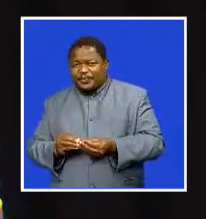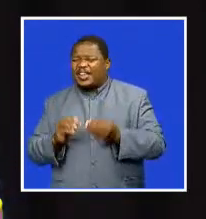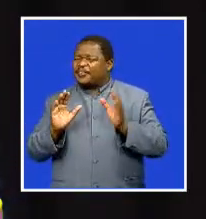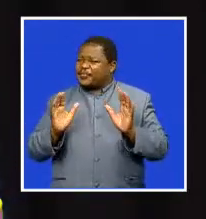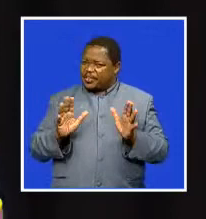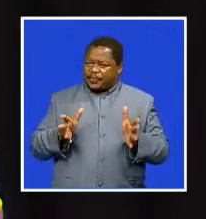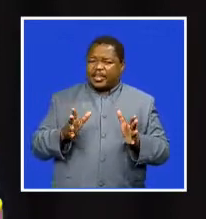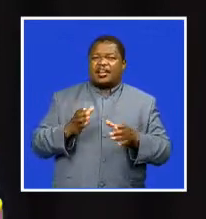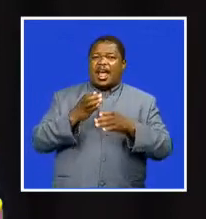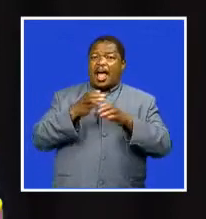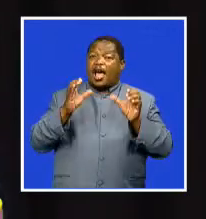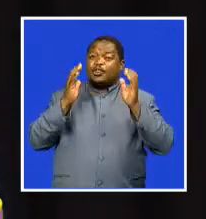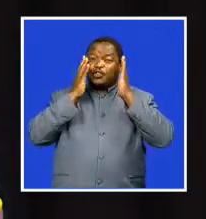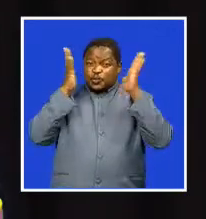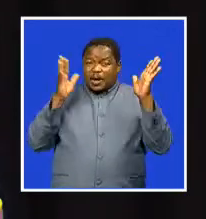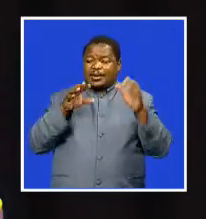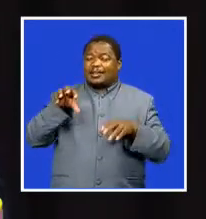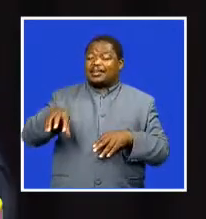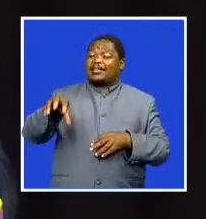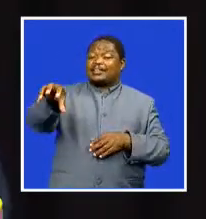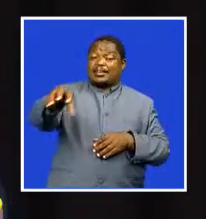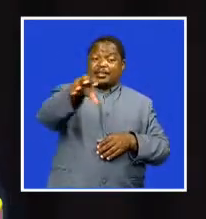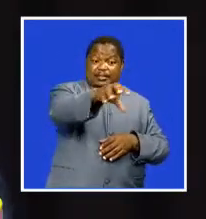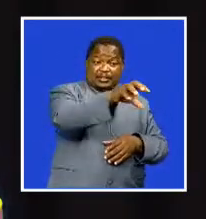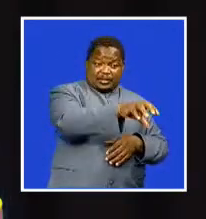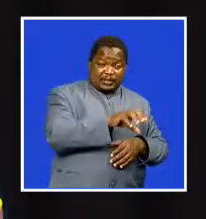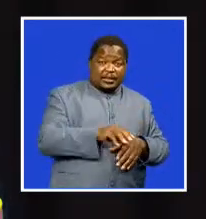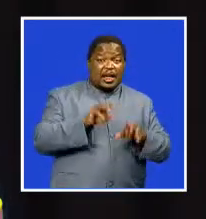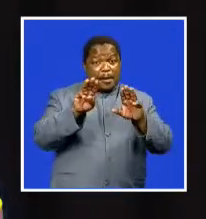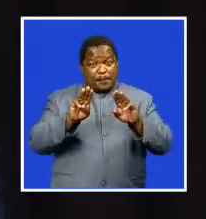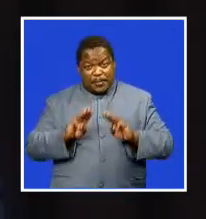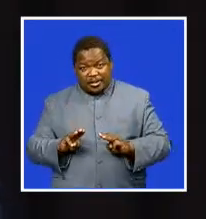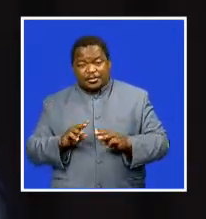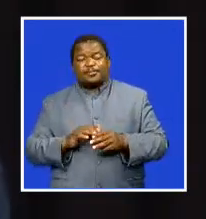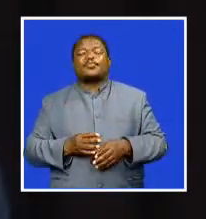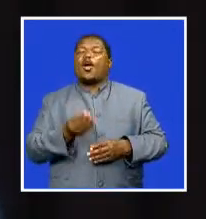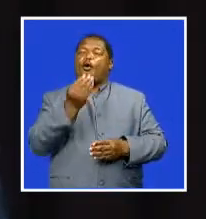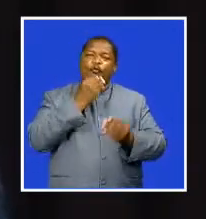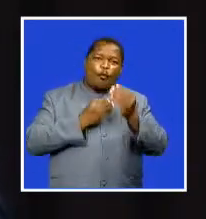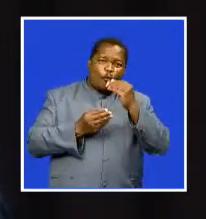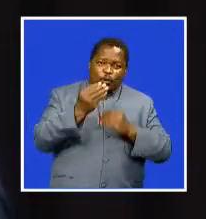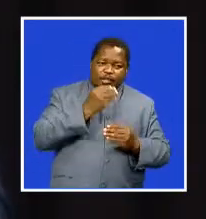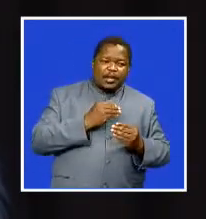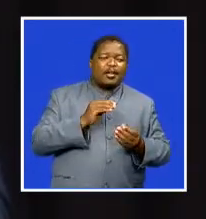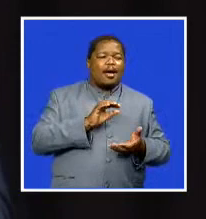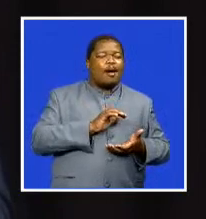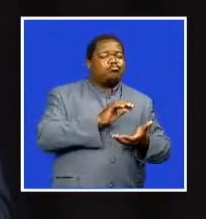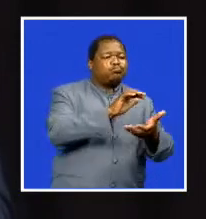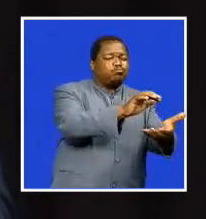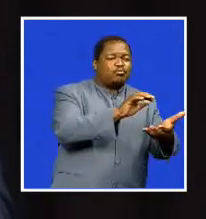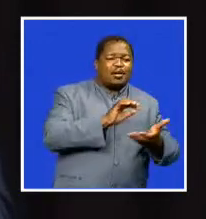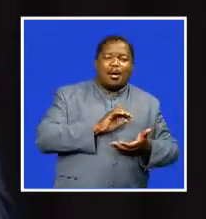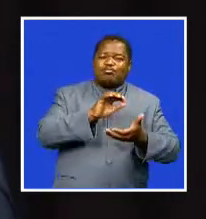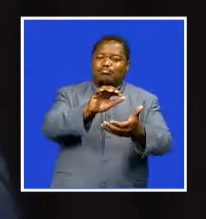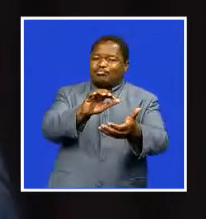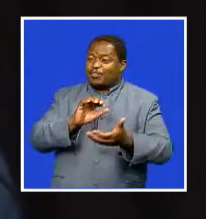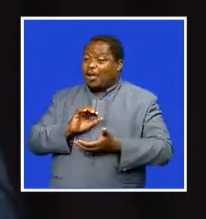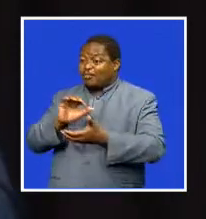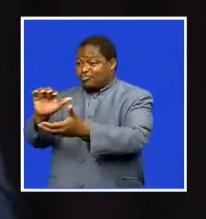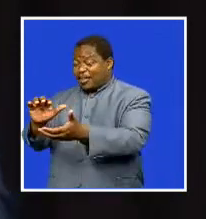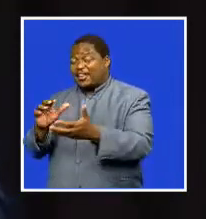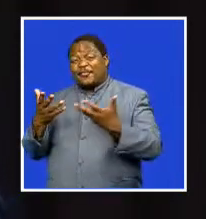kulandzela lemigomo bekunene bantu basitiwe ngekudla banikwa kudla bekunene elabo